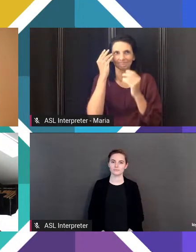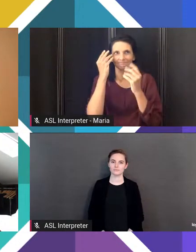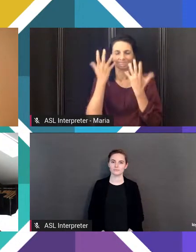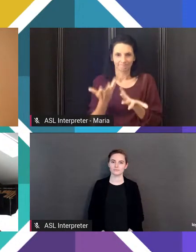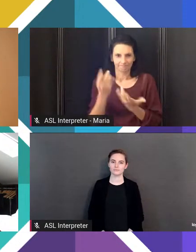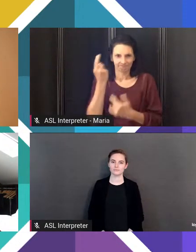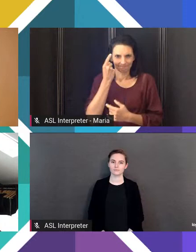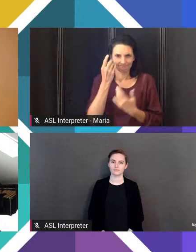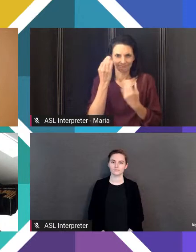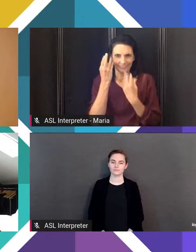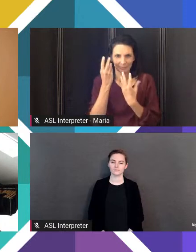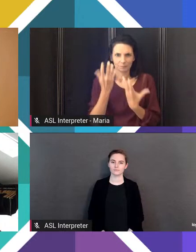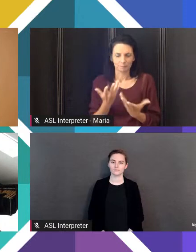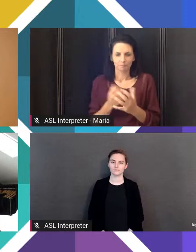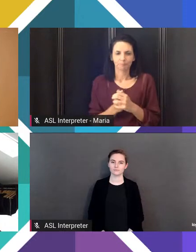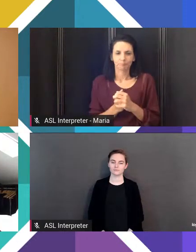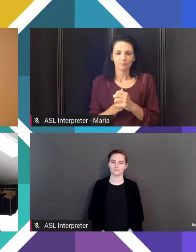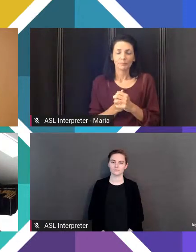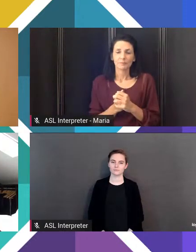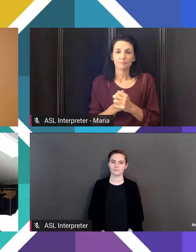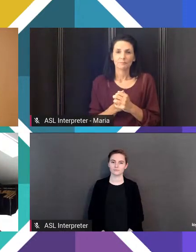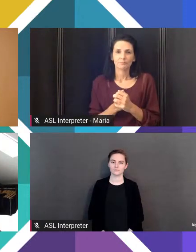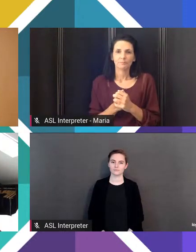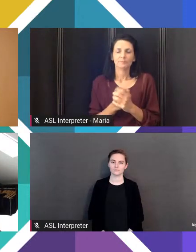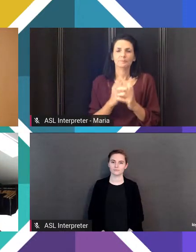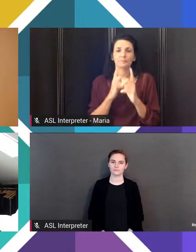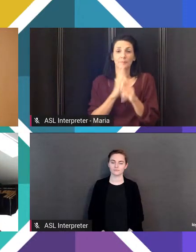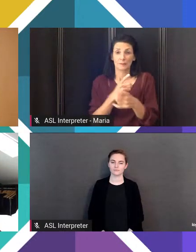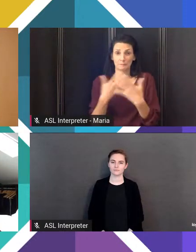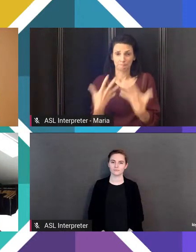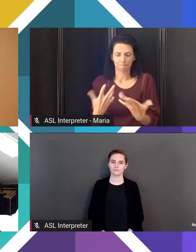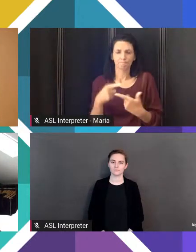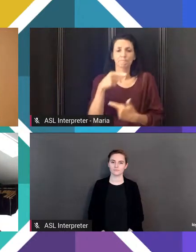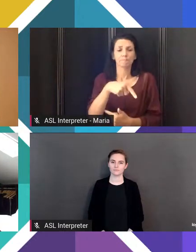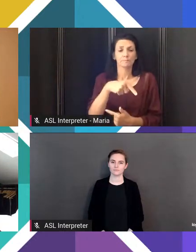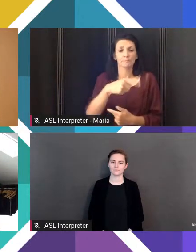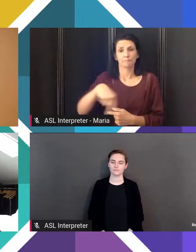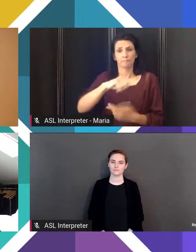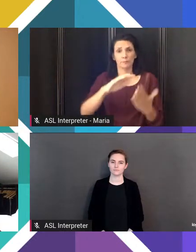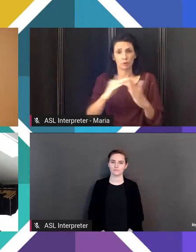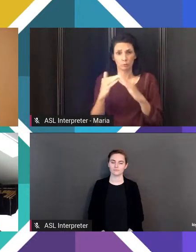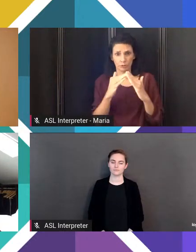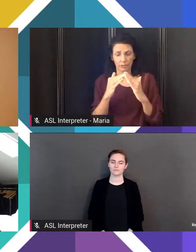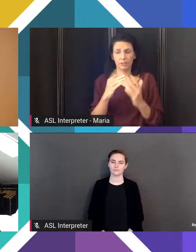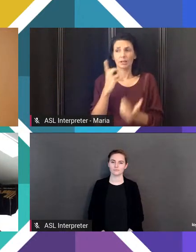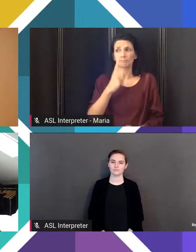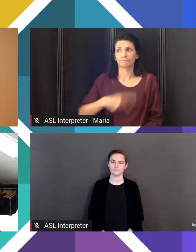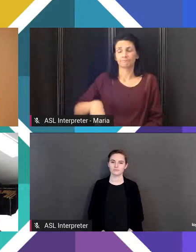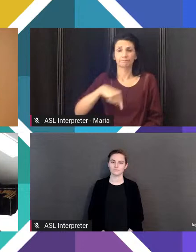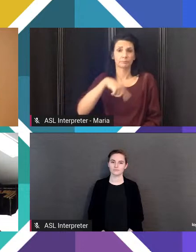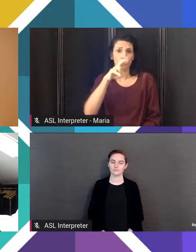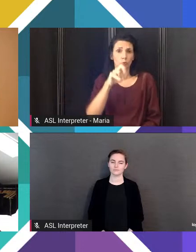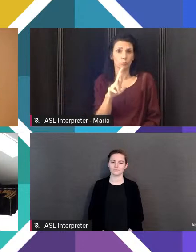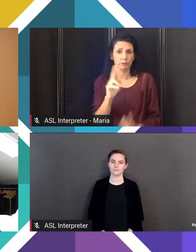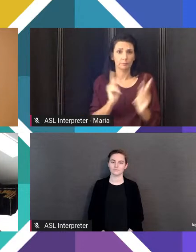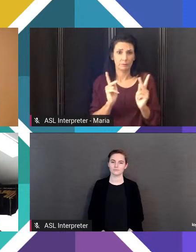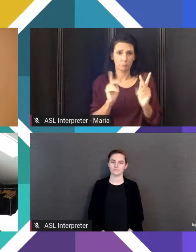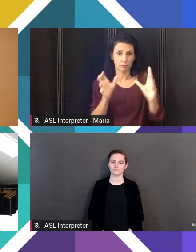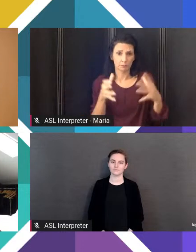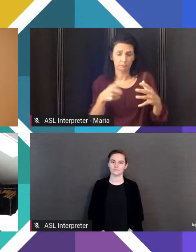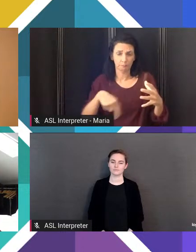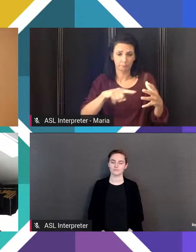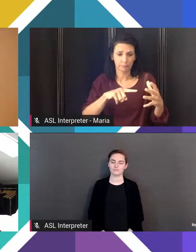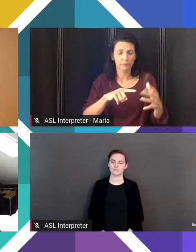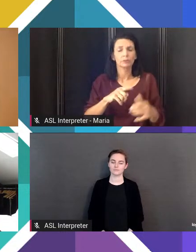My answer is going to be this, which is, as a community and as queer people,